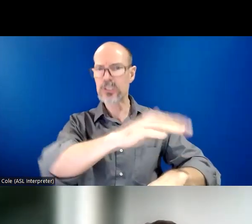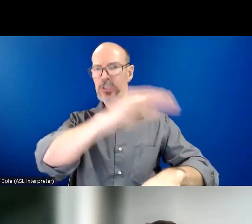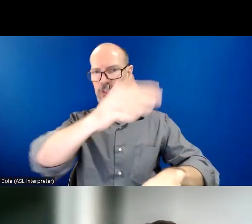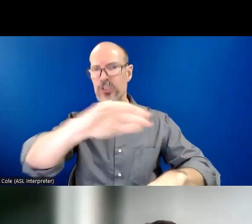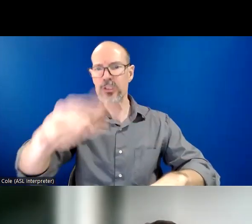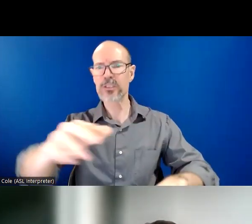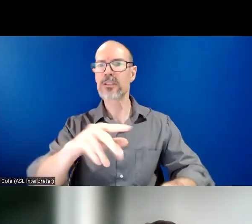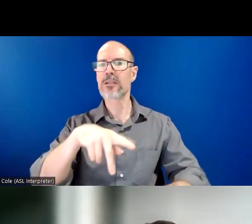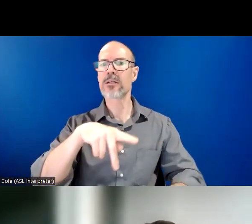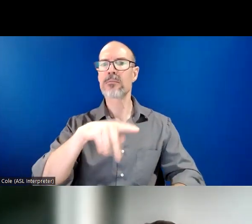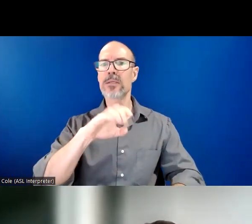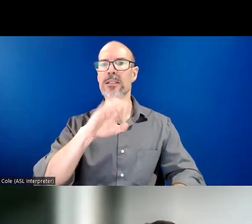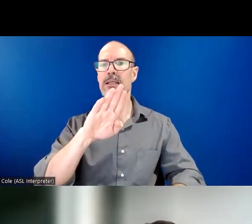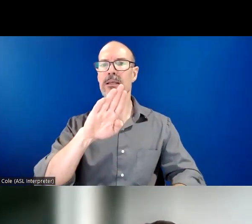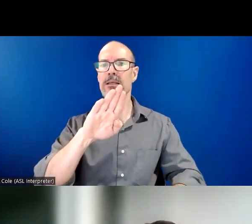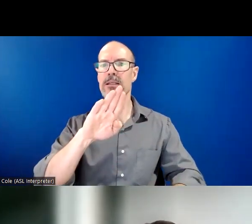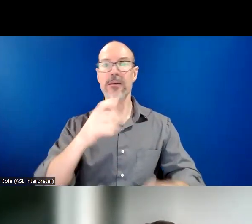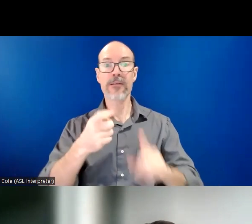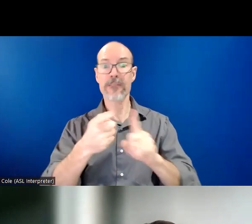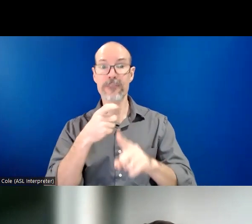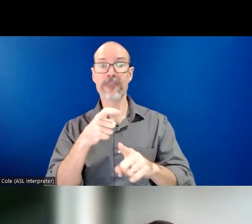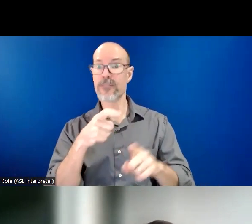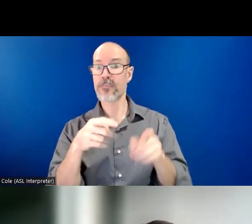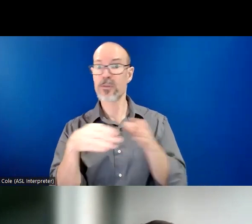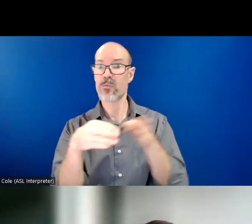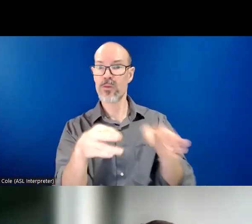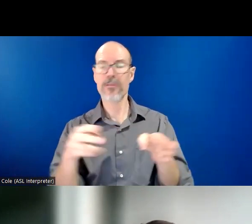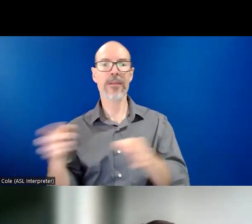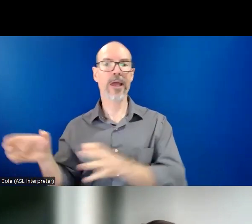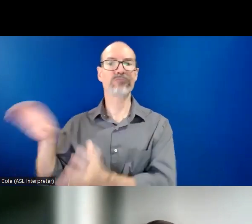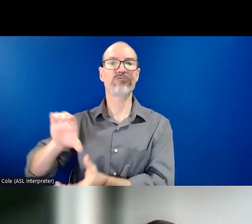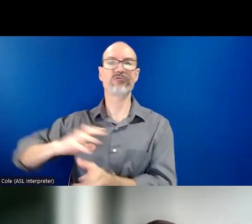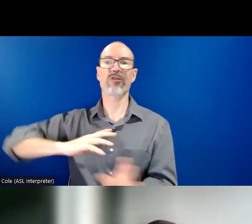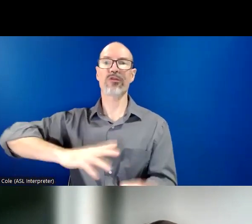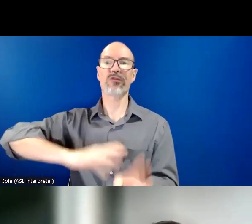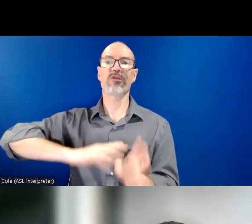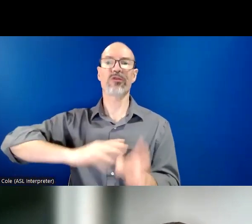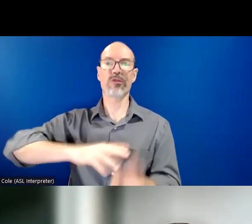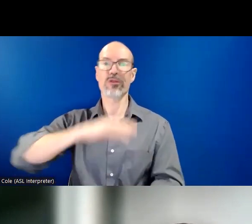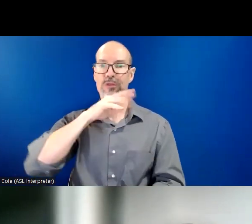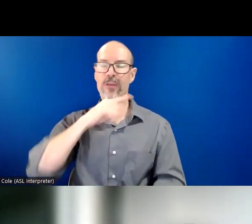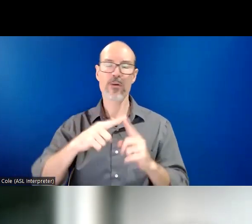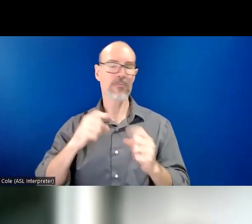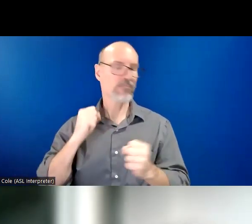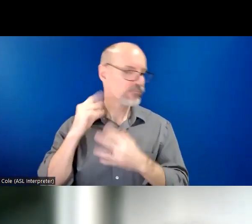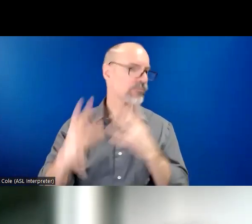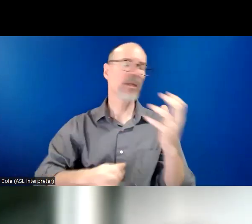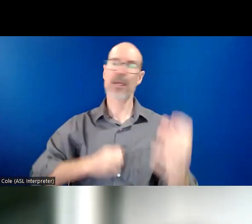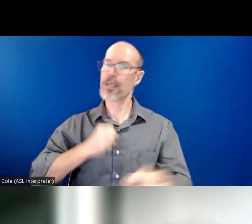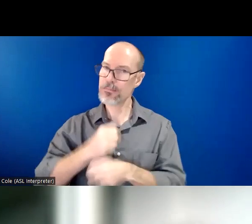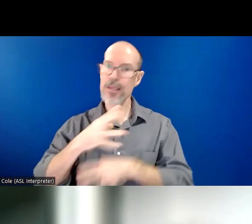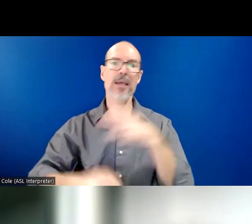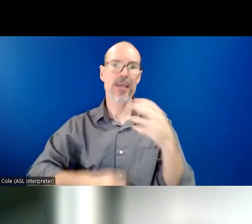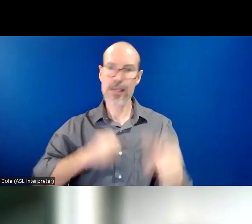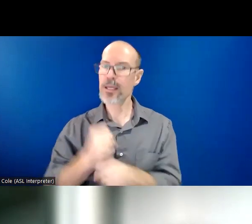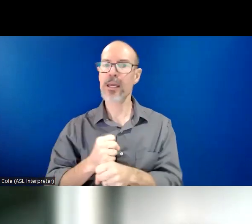River, which they dumped for decades in and around Pittsfield. As you may know, in 2020, a settlement agreement was reached by a